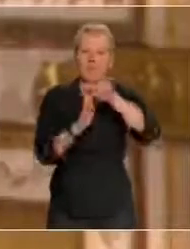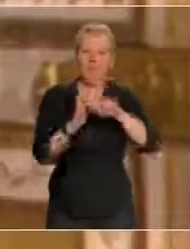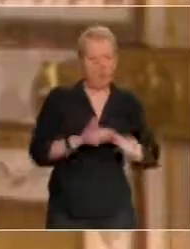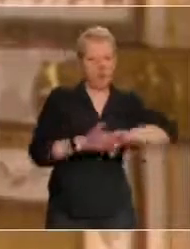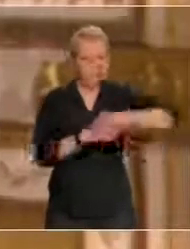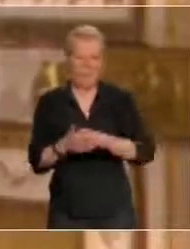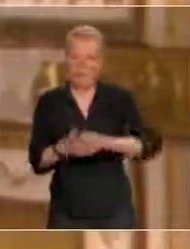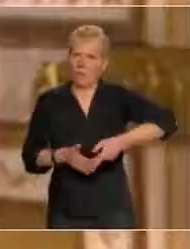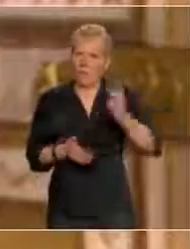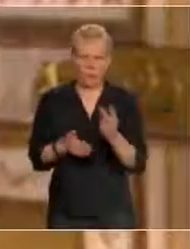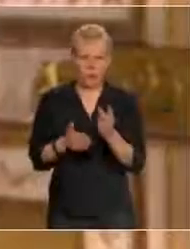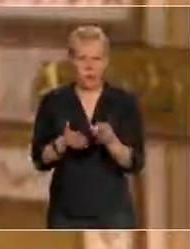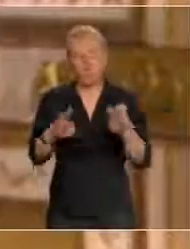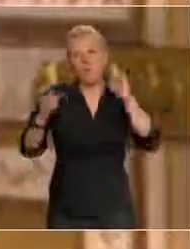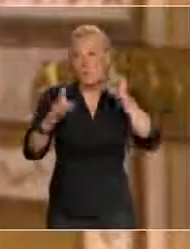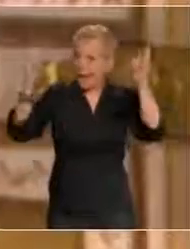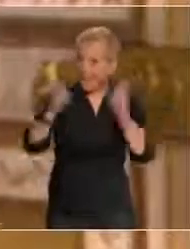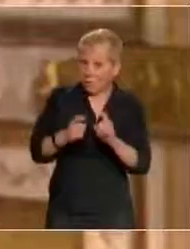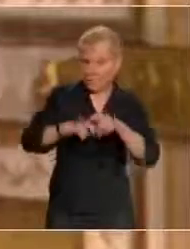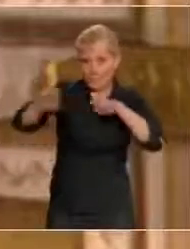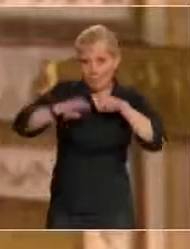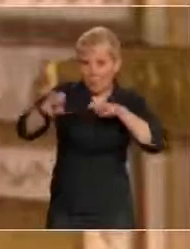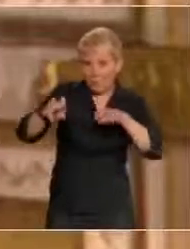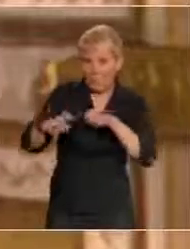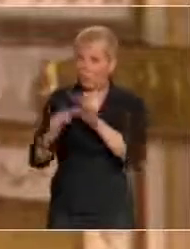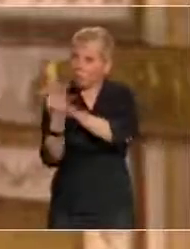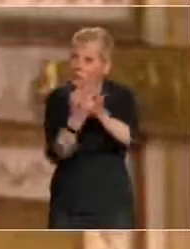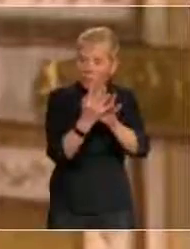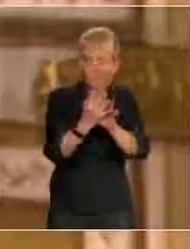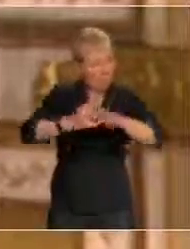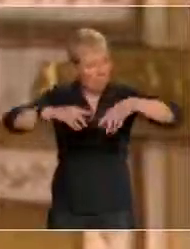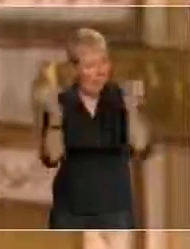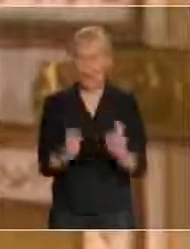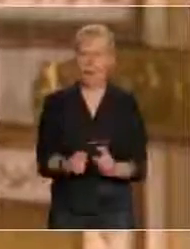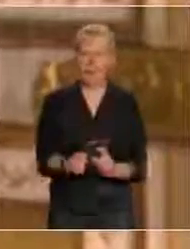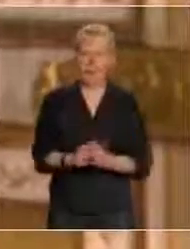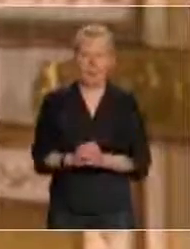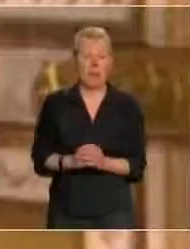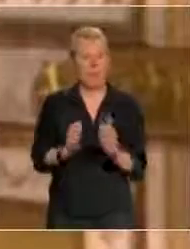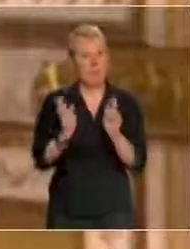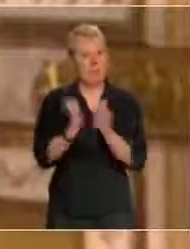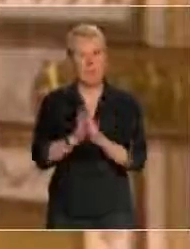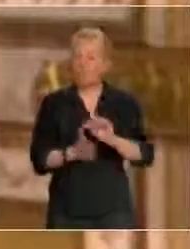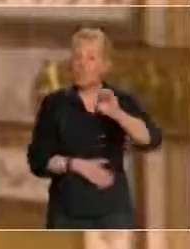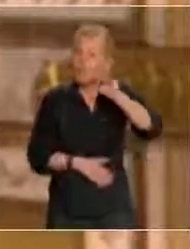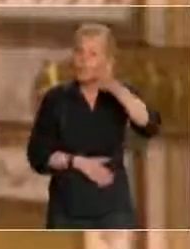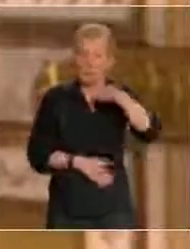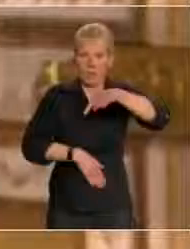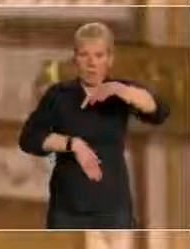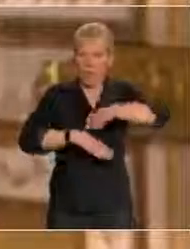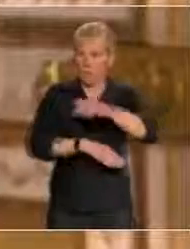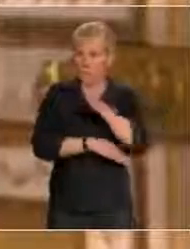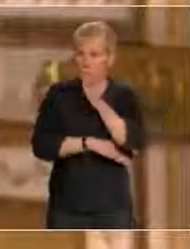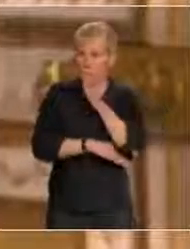to reinforce these measures in order to reduce the way that we move about and our contact and just have a